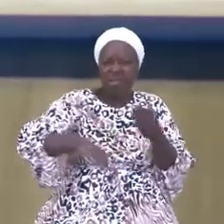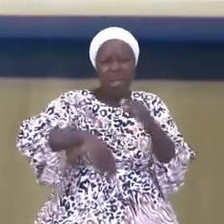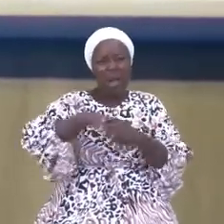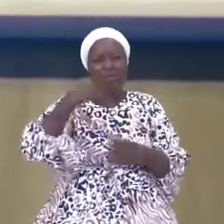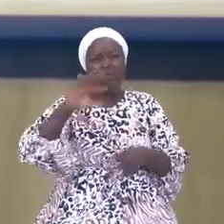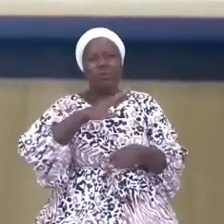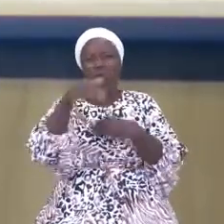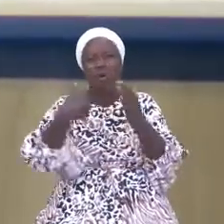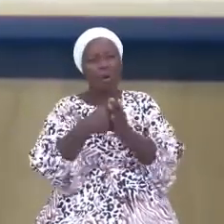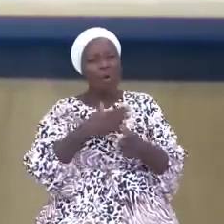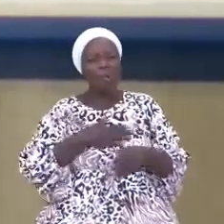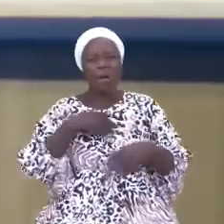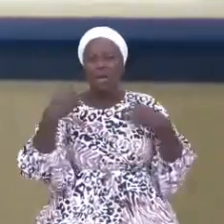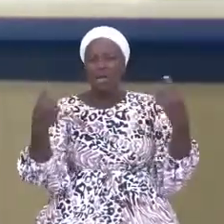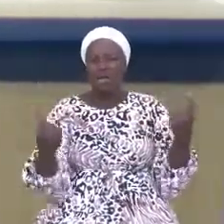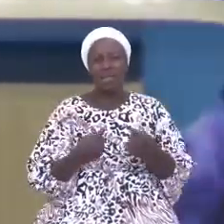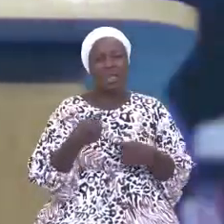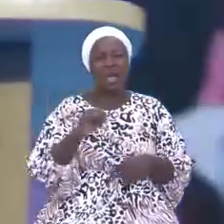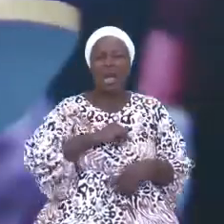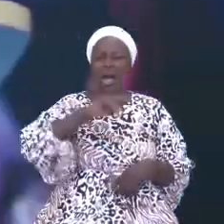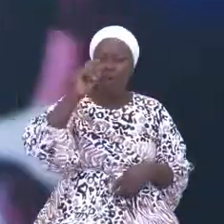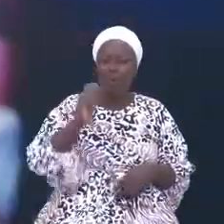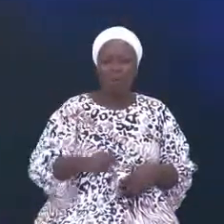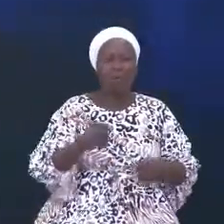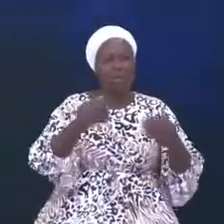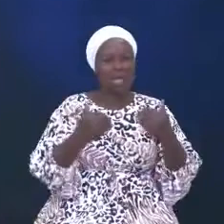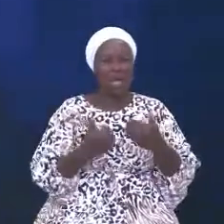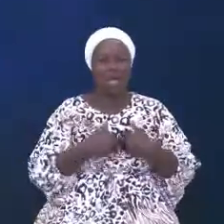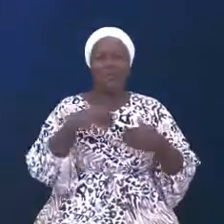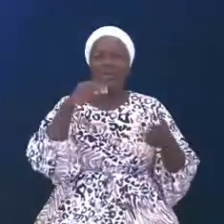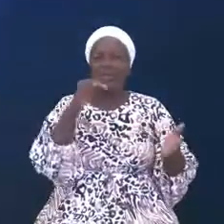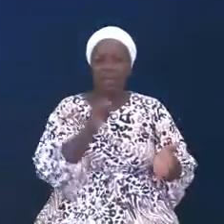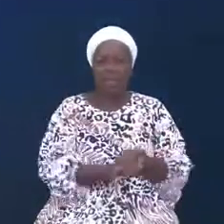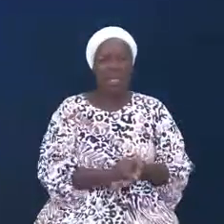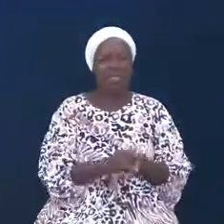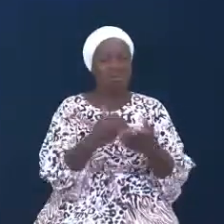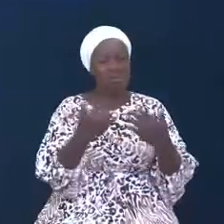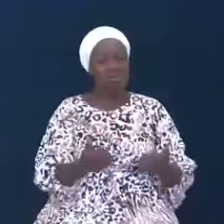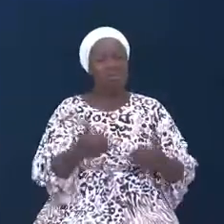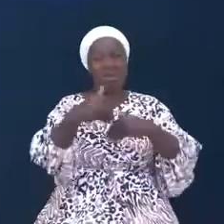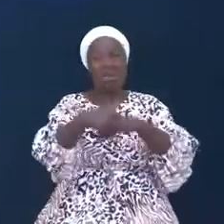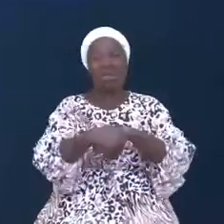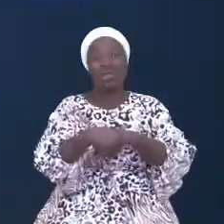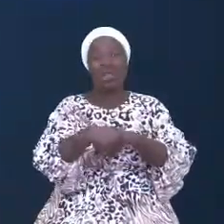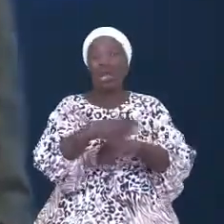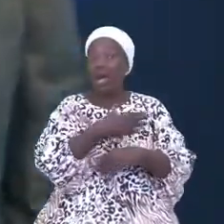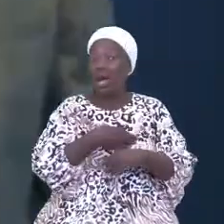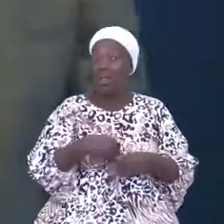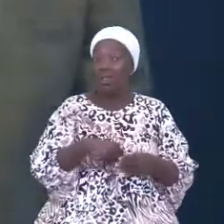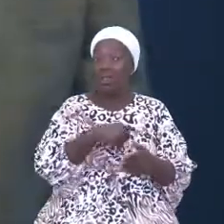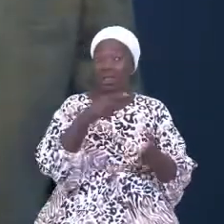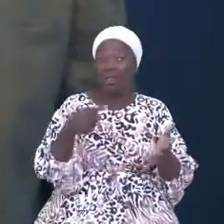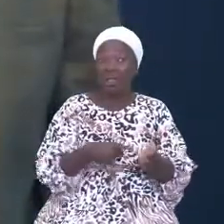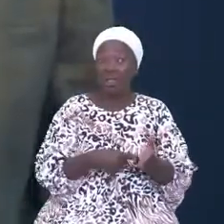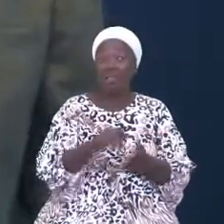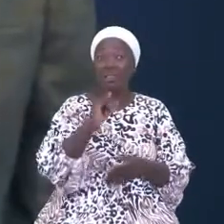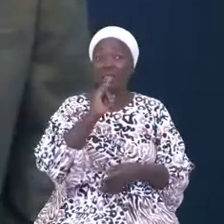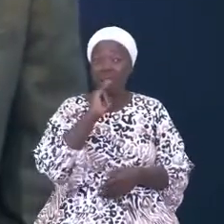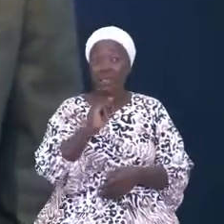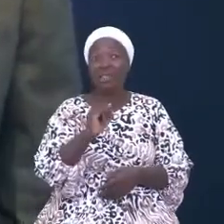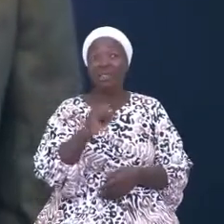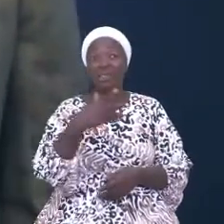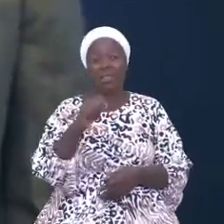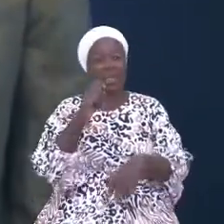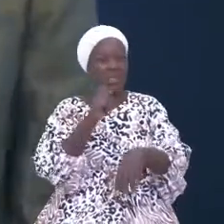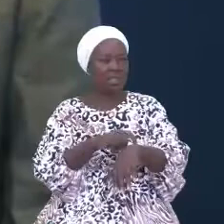all my sin. I must have that tonight. And this is the